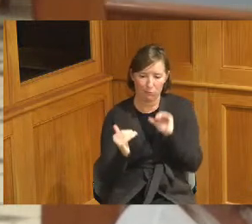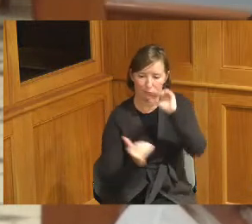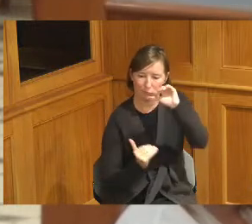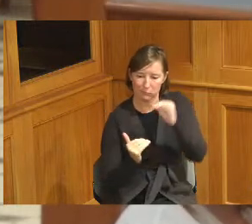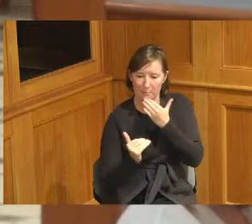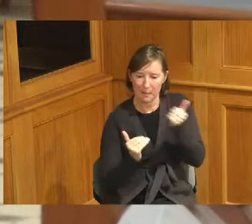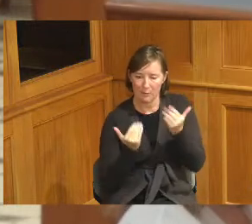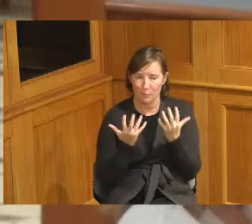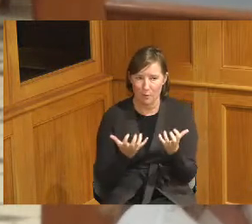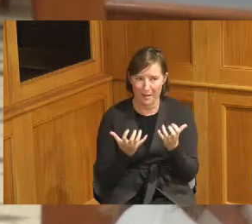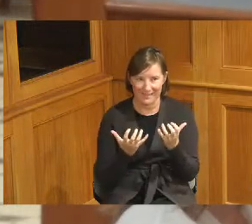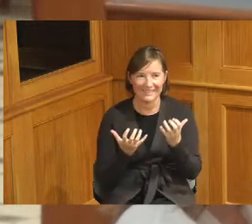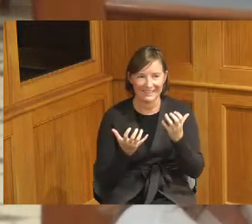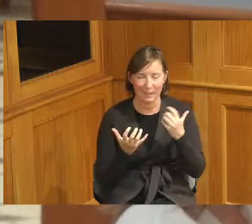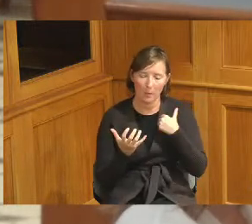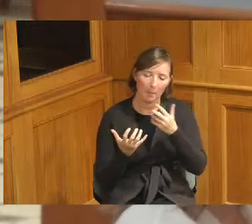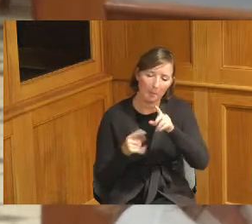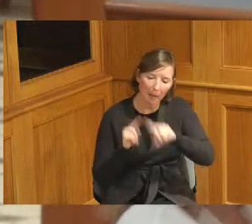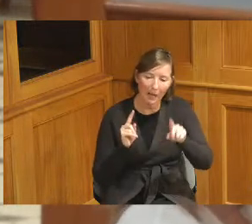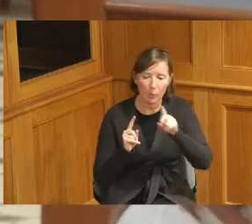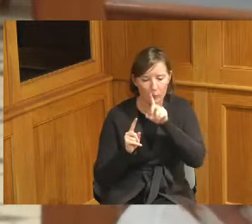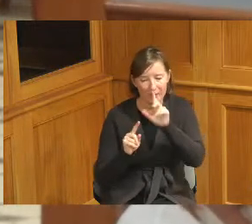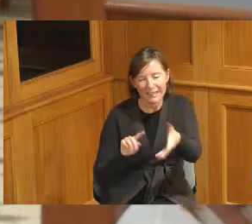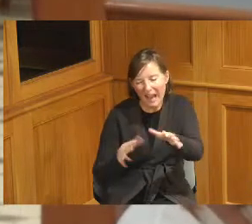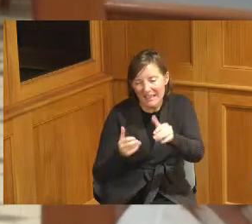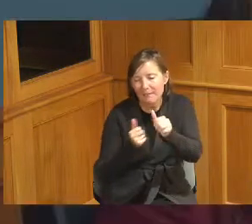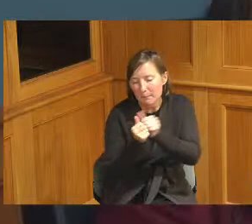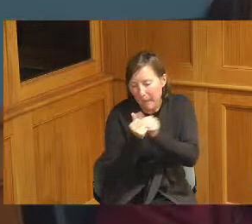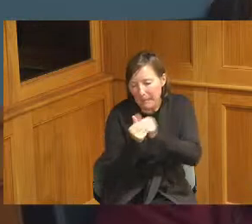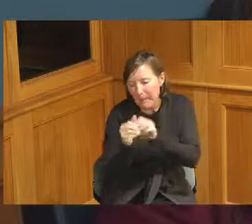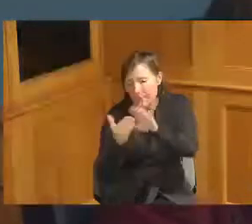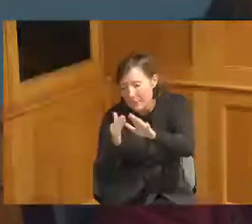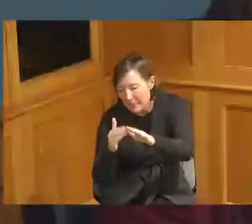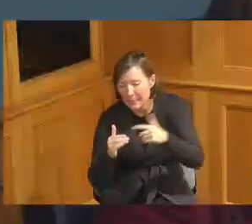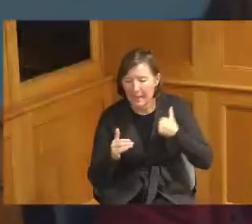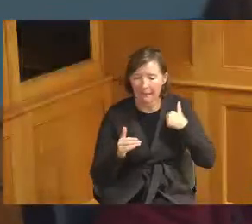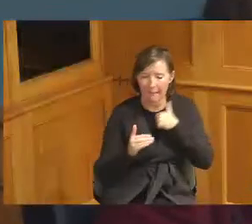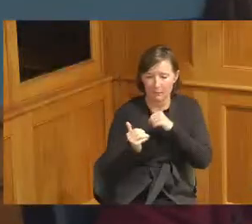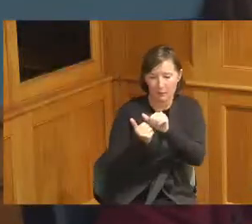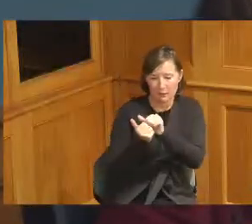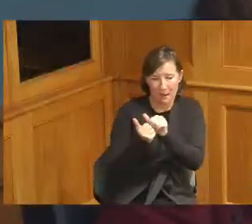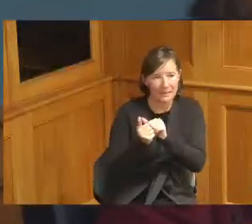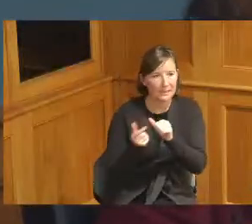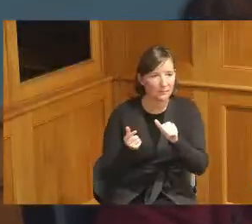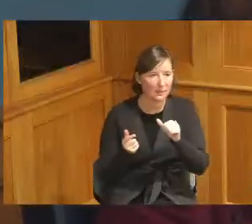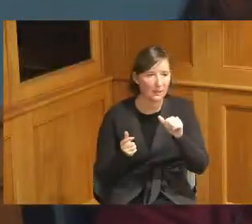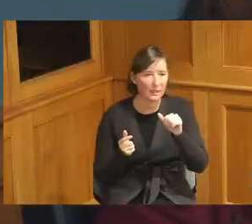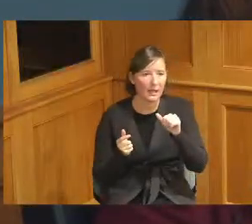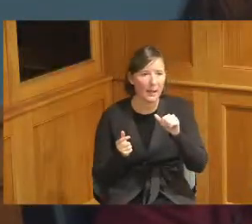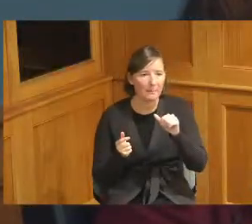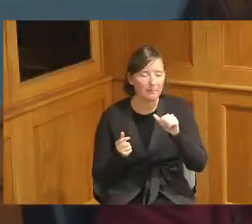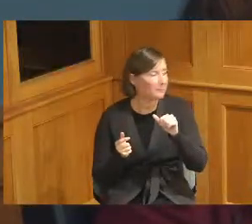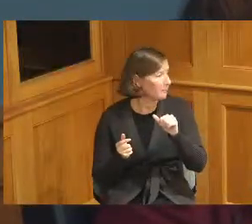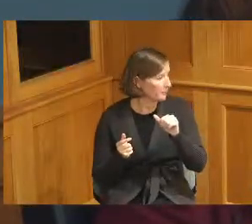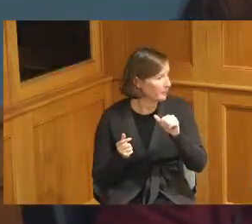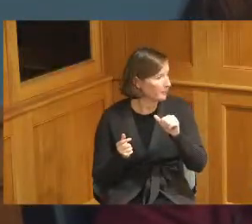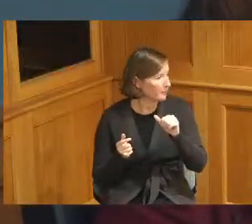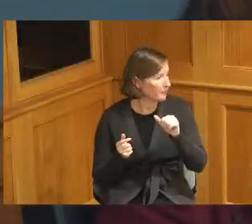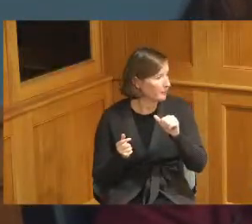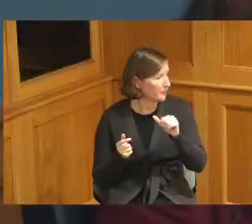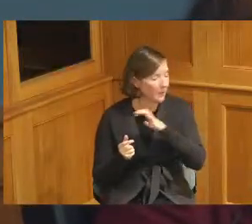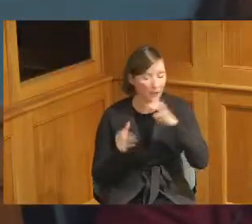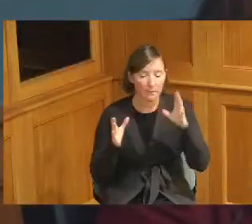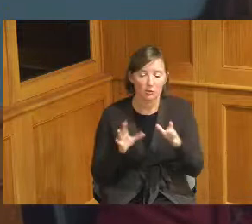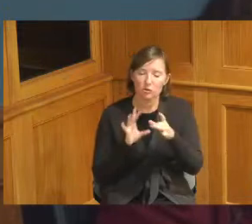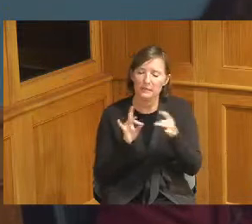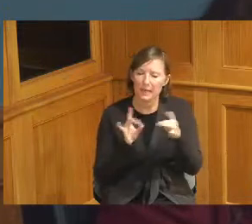So we're kind of competitive with each other. Well, and that's good that we're talking, so we can learn something from each other. Under the recent